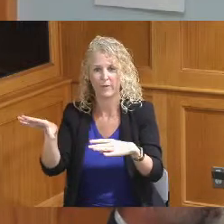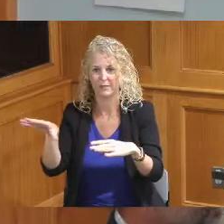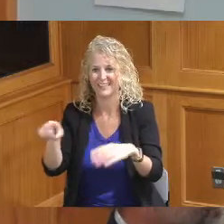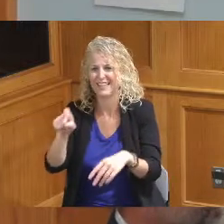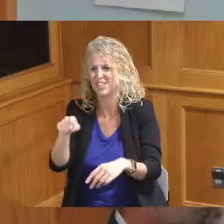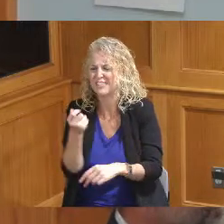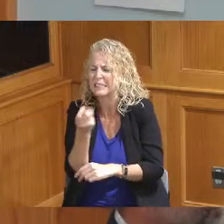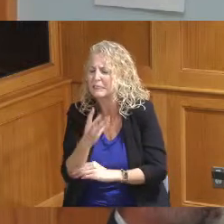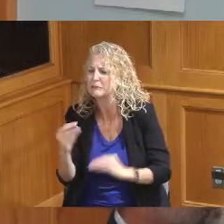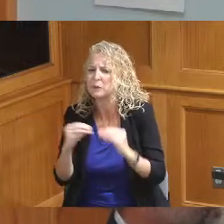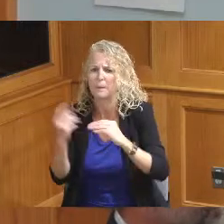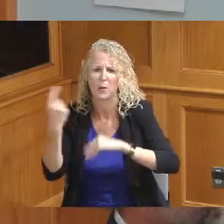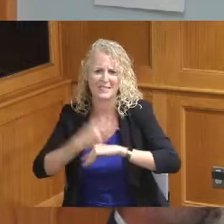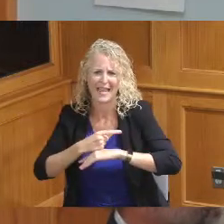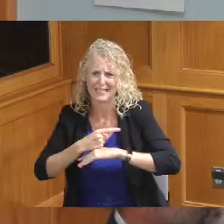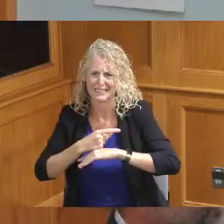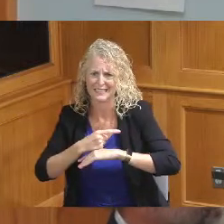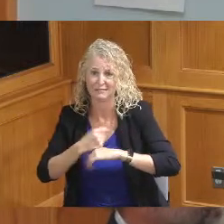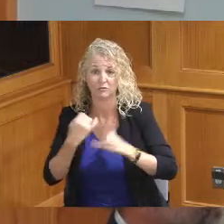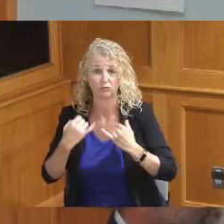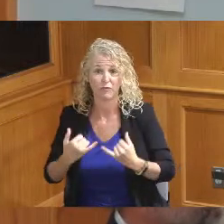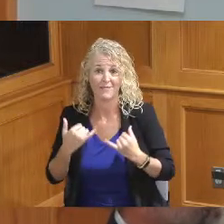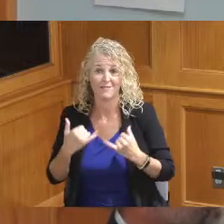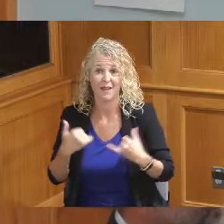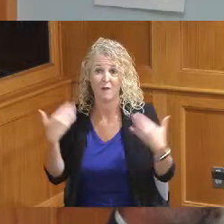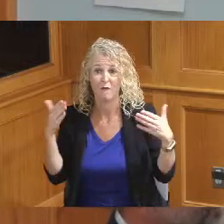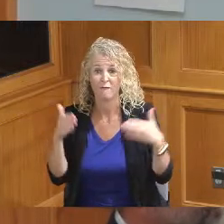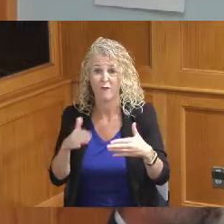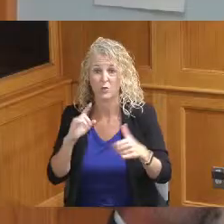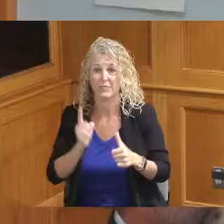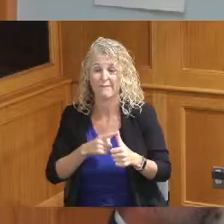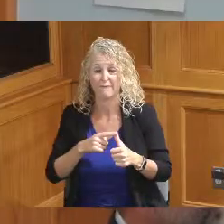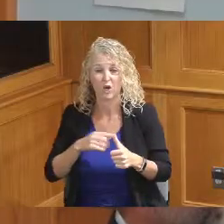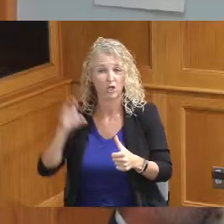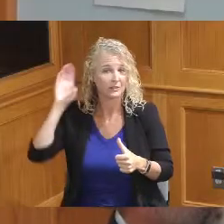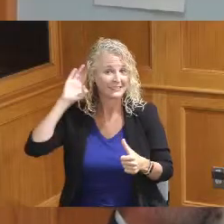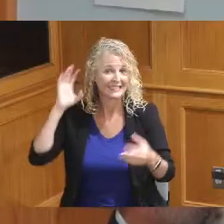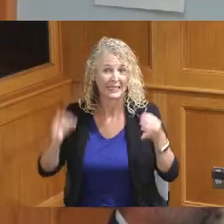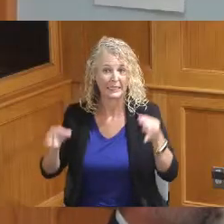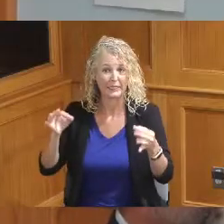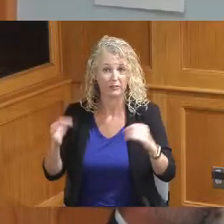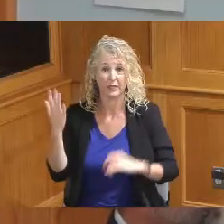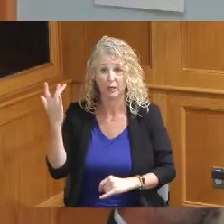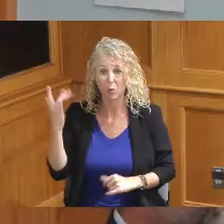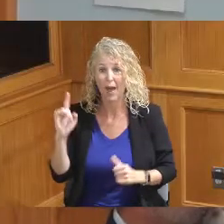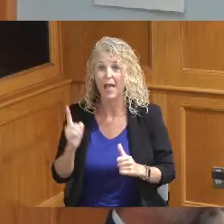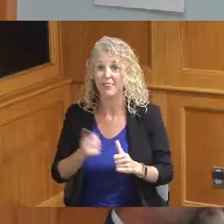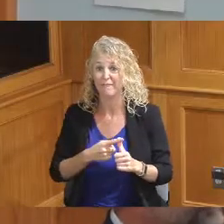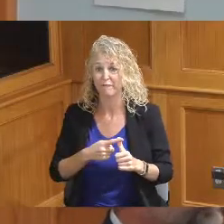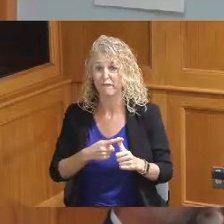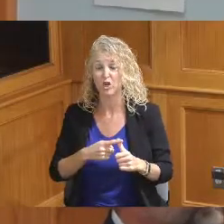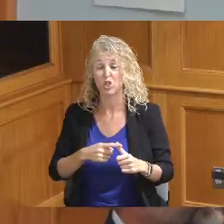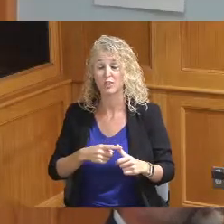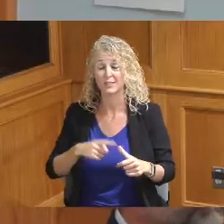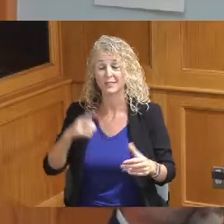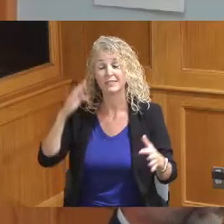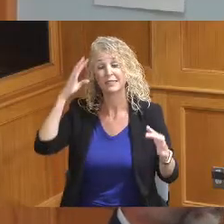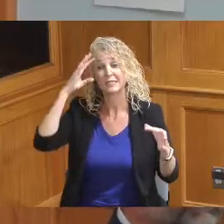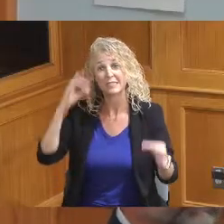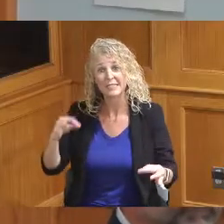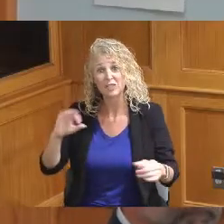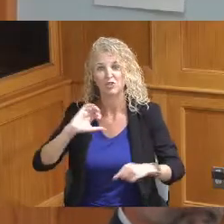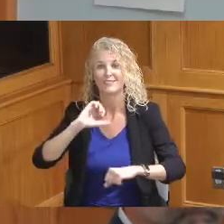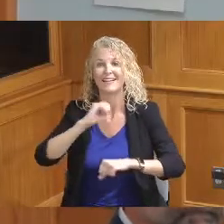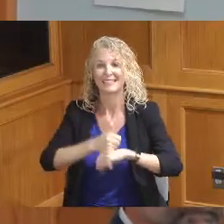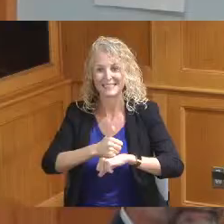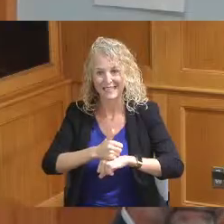out. Right now, the focus is on that first hearing, because when you get an order set from that first hearing, that's really the threshold event. That's